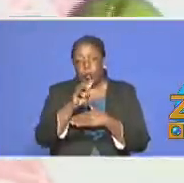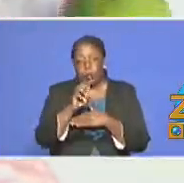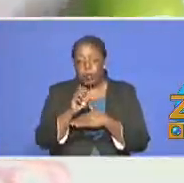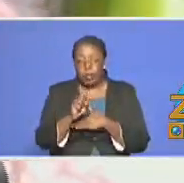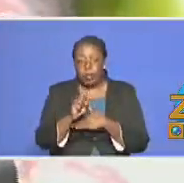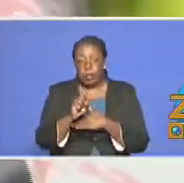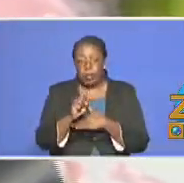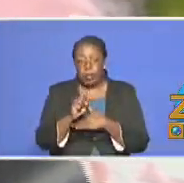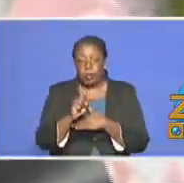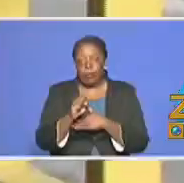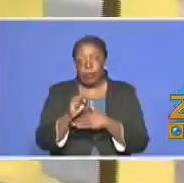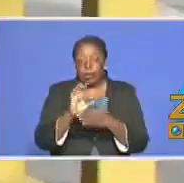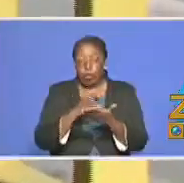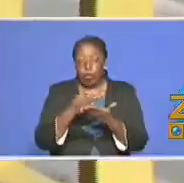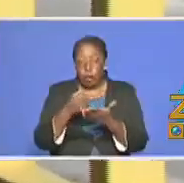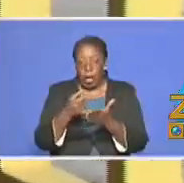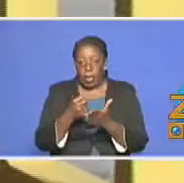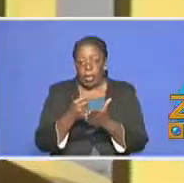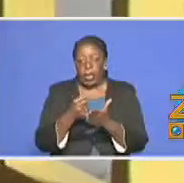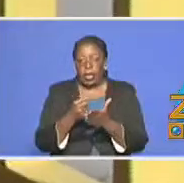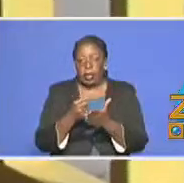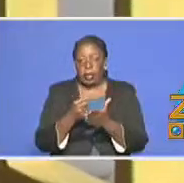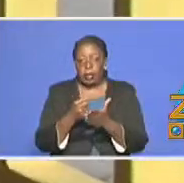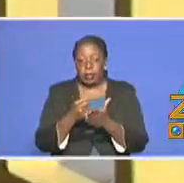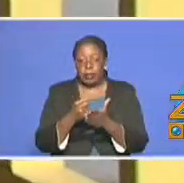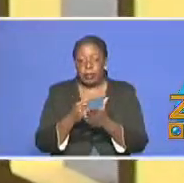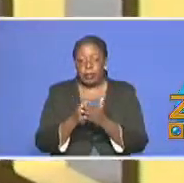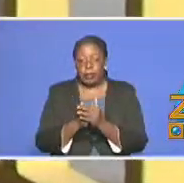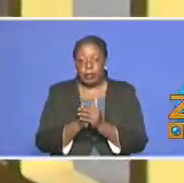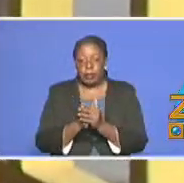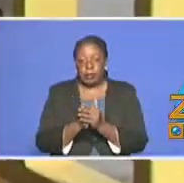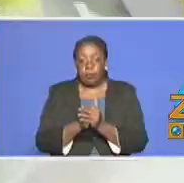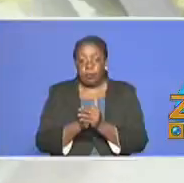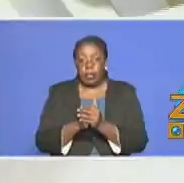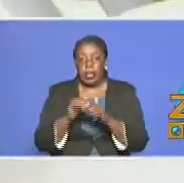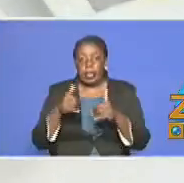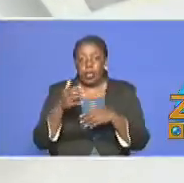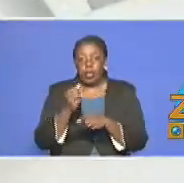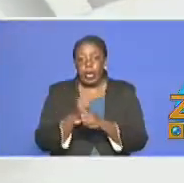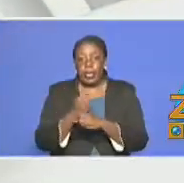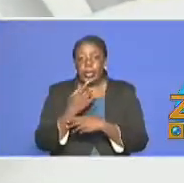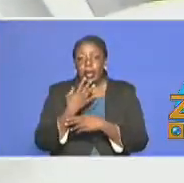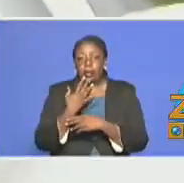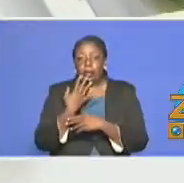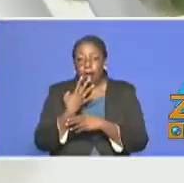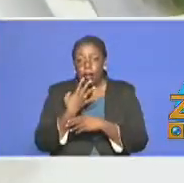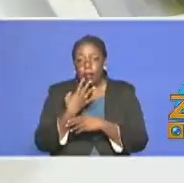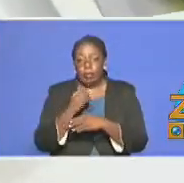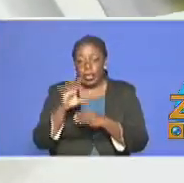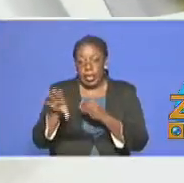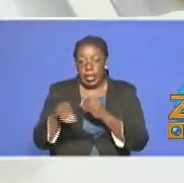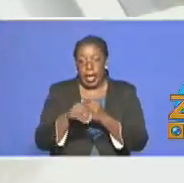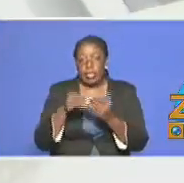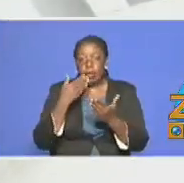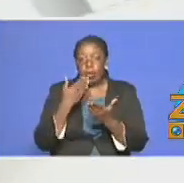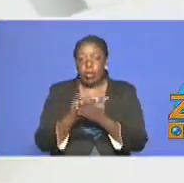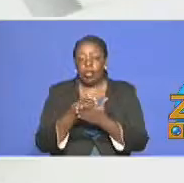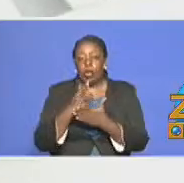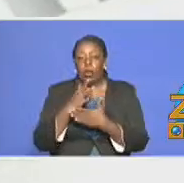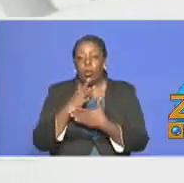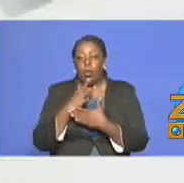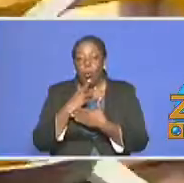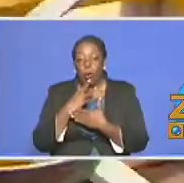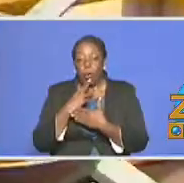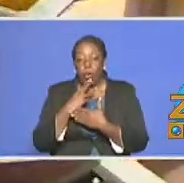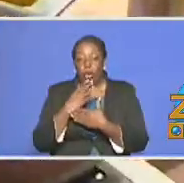a minute. And that's how I get my stew. And the color. We add some good water with good